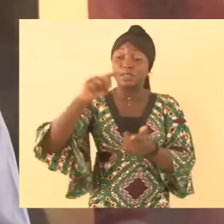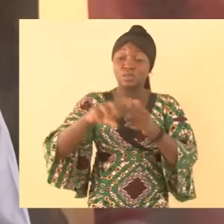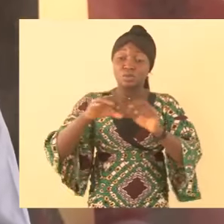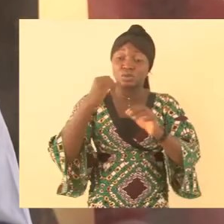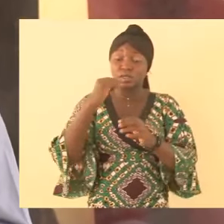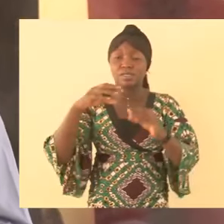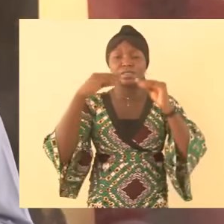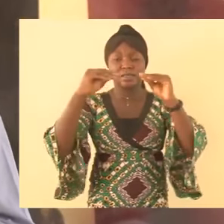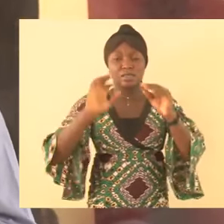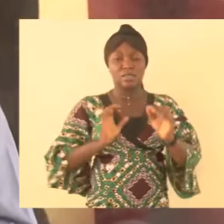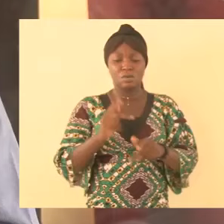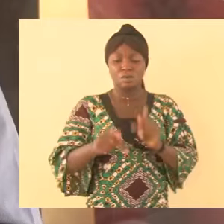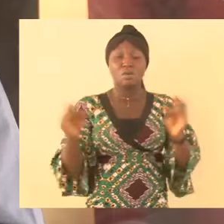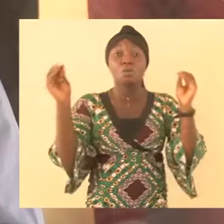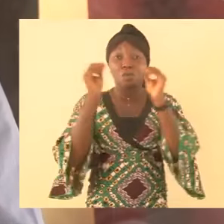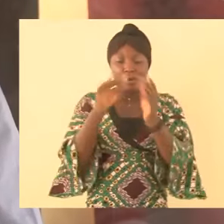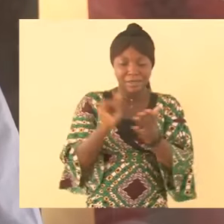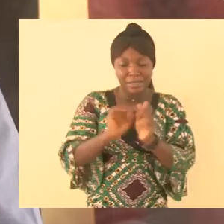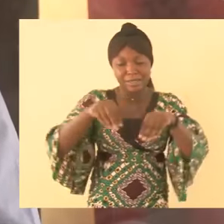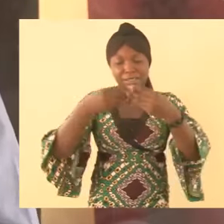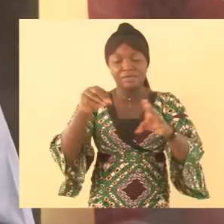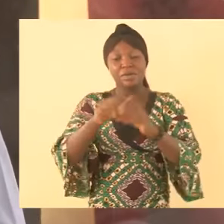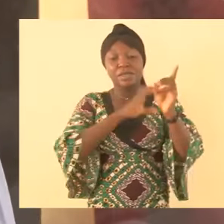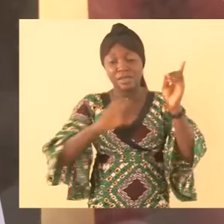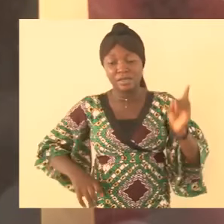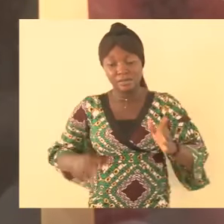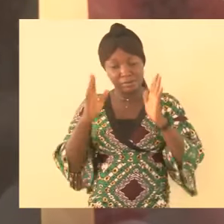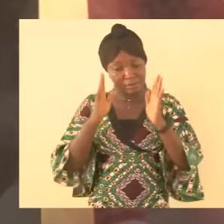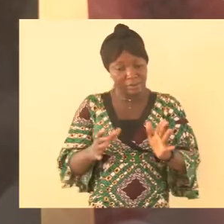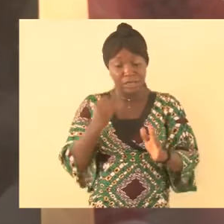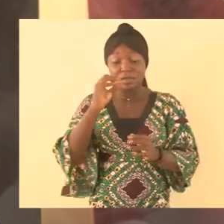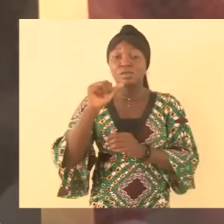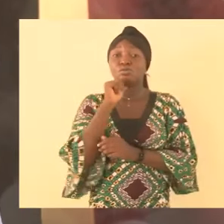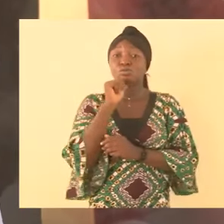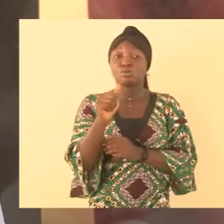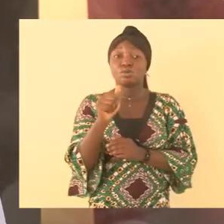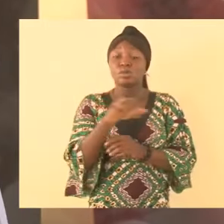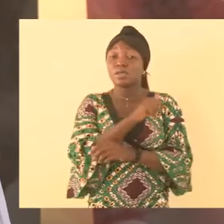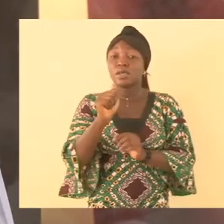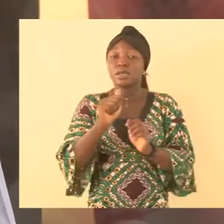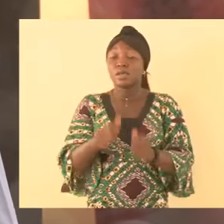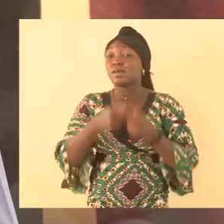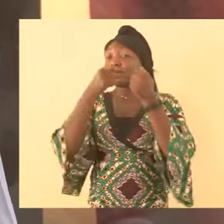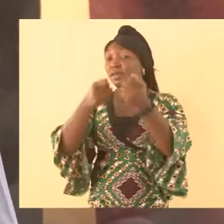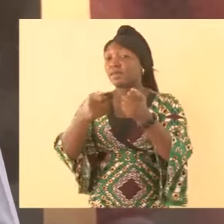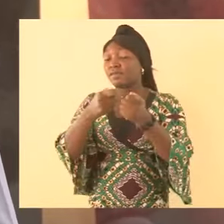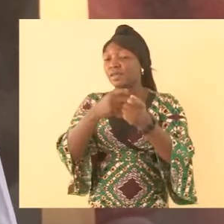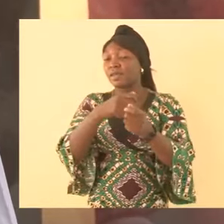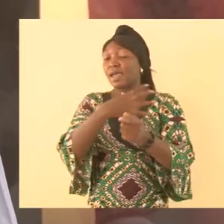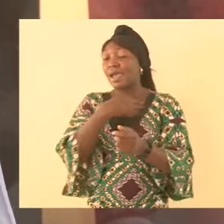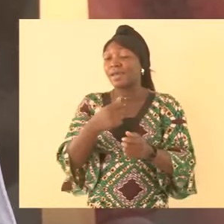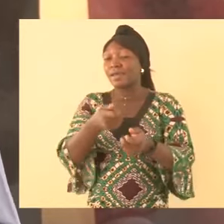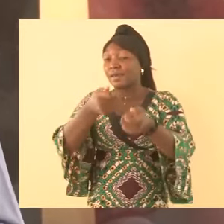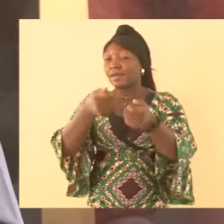is to teach our people more that giving in Christianity is not a give and